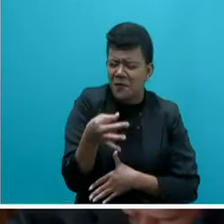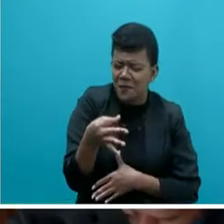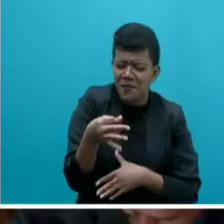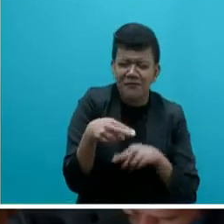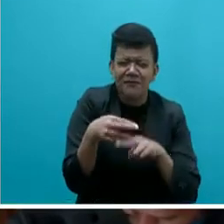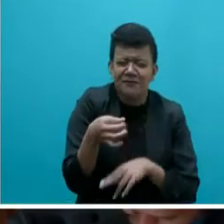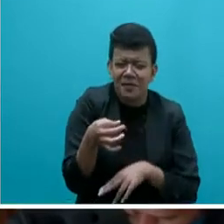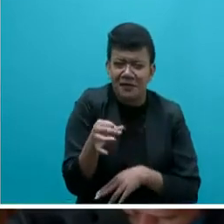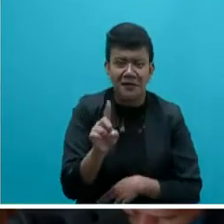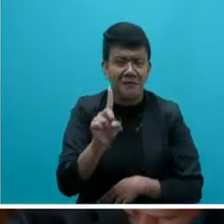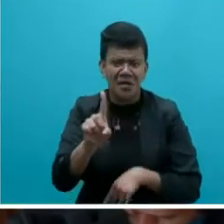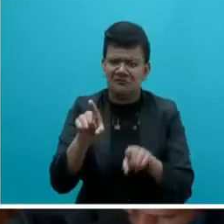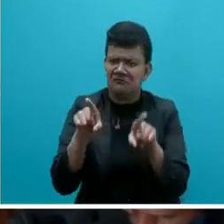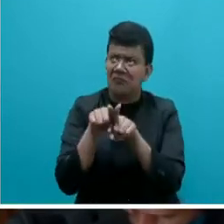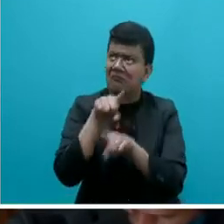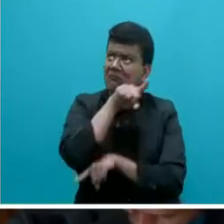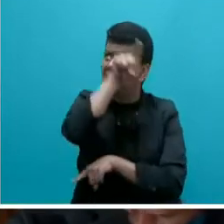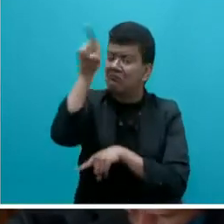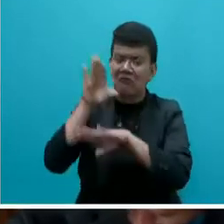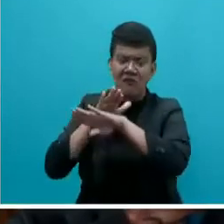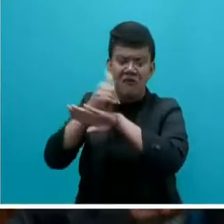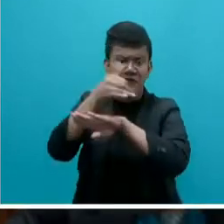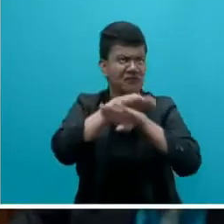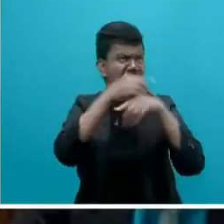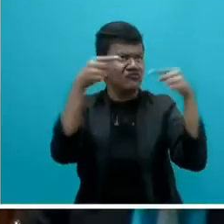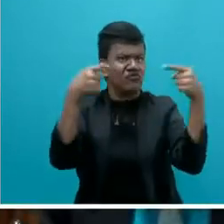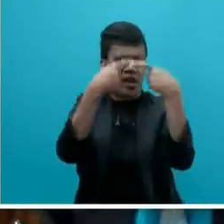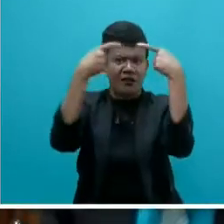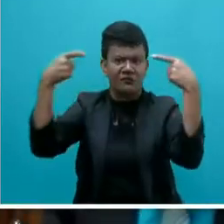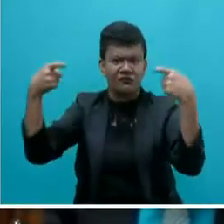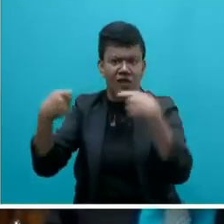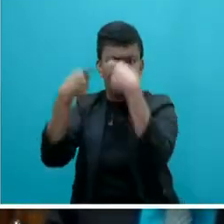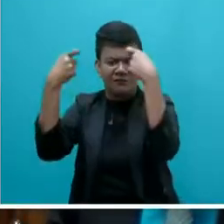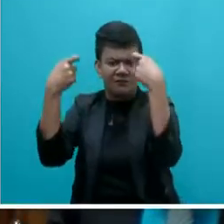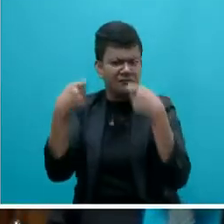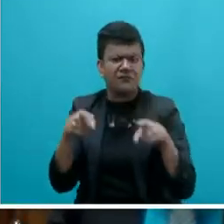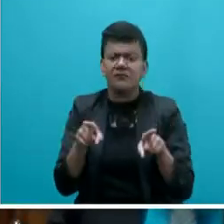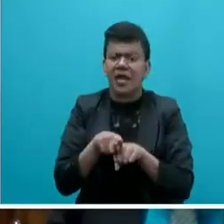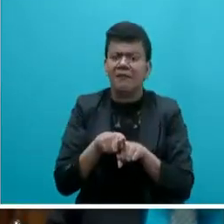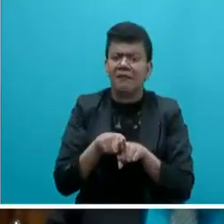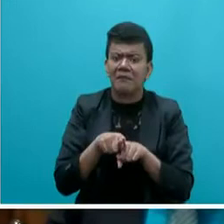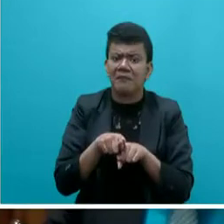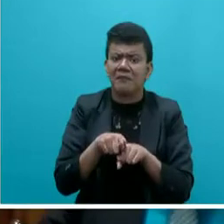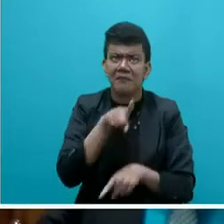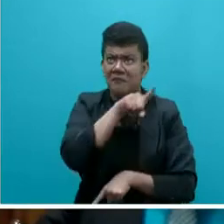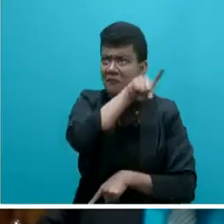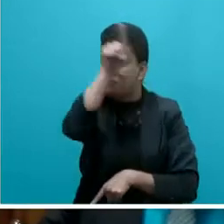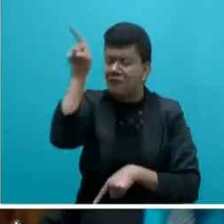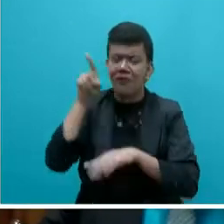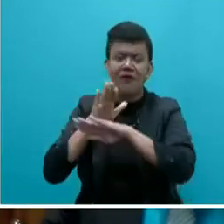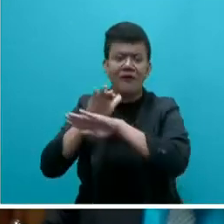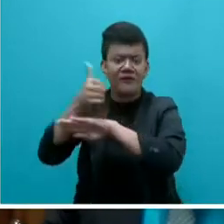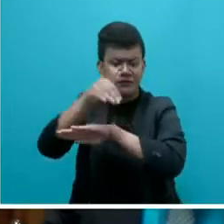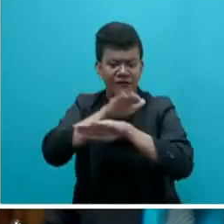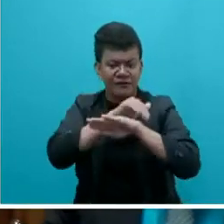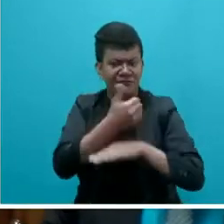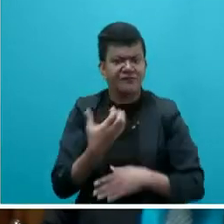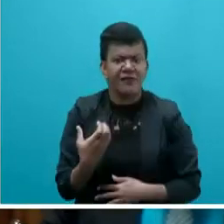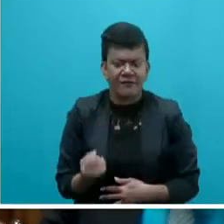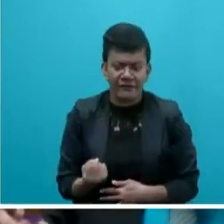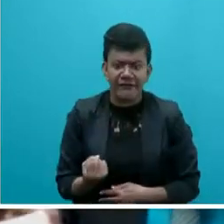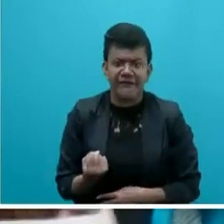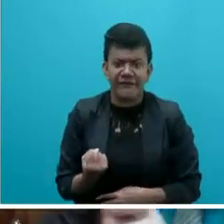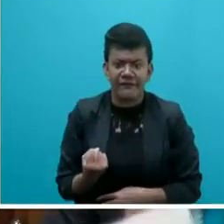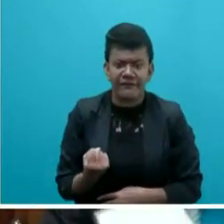Natural disasters, including tropical cyclones, floods and droughts often have an enormous impact in our economy and the well-being of our